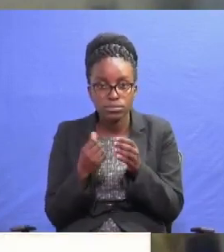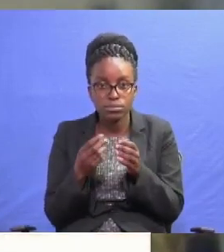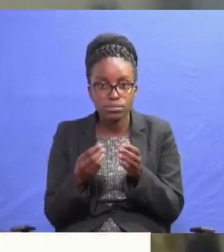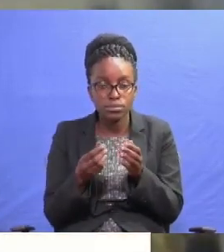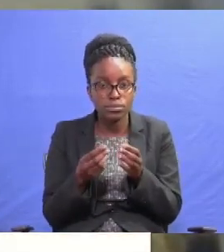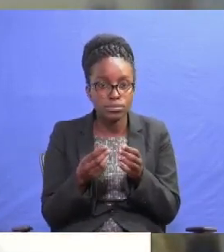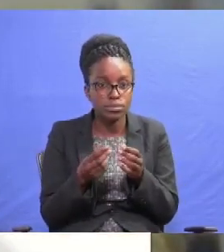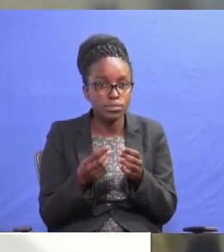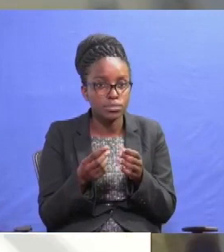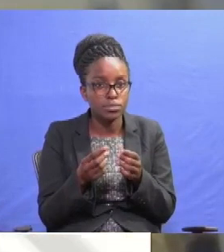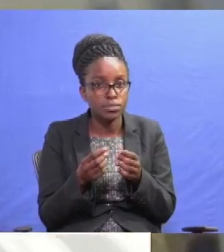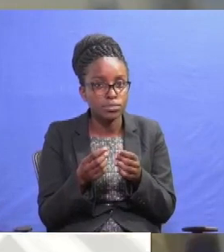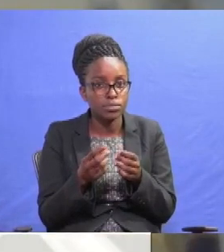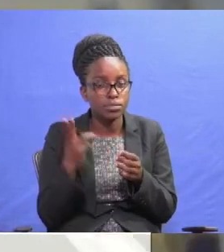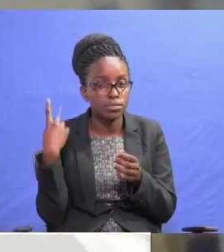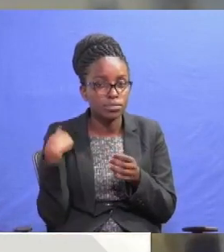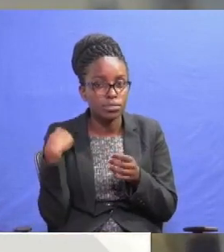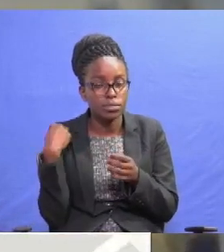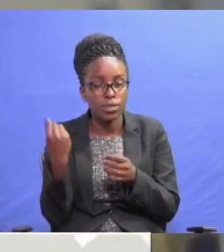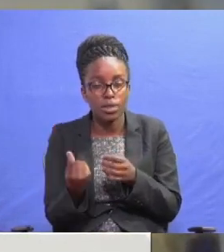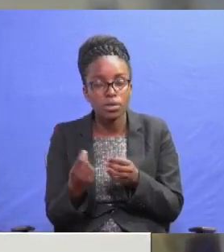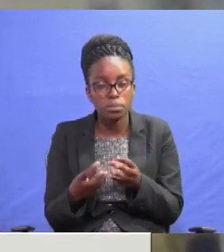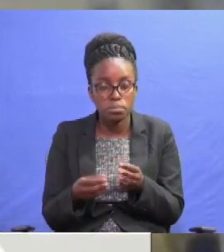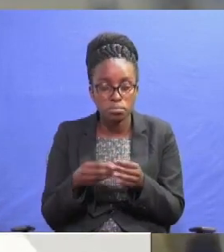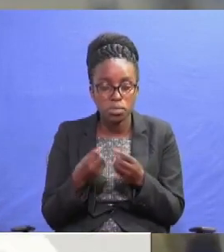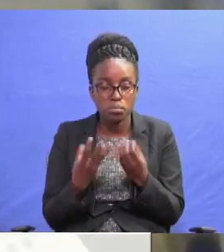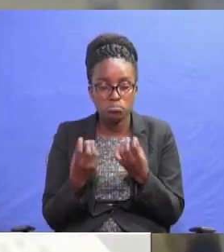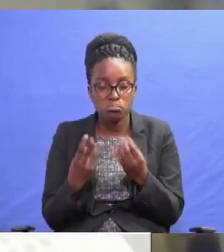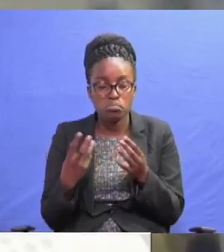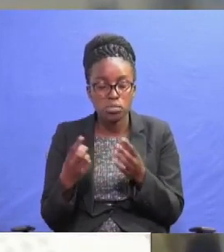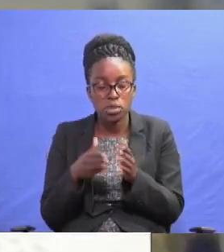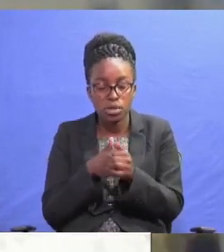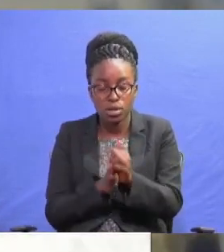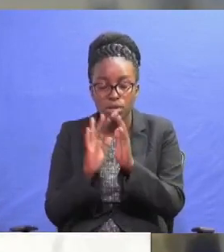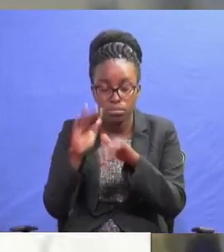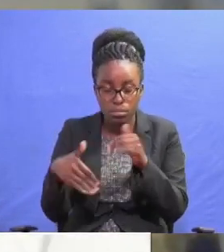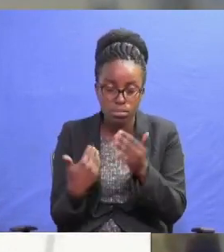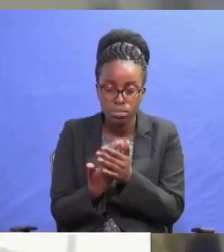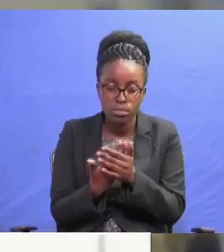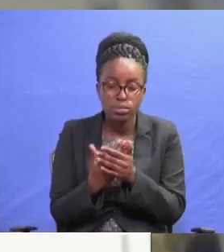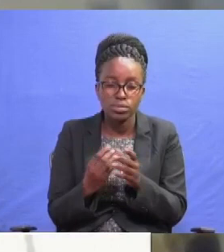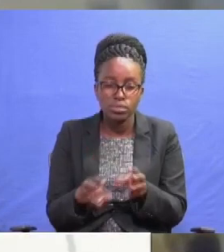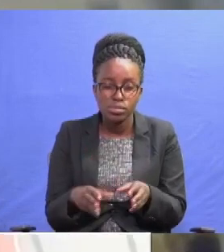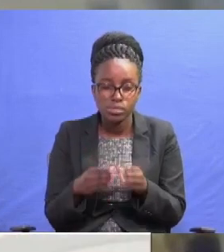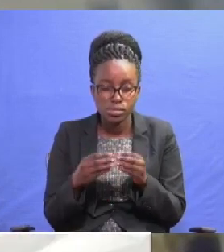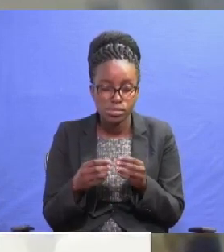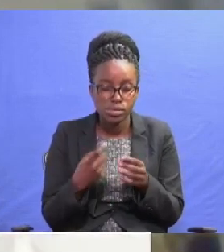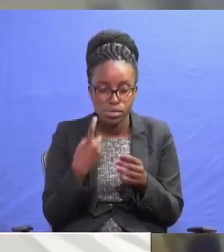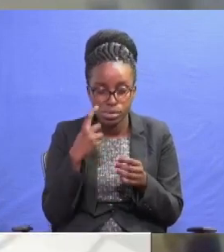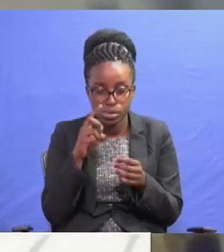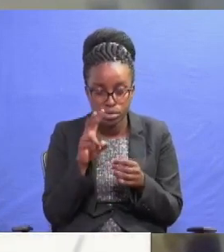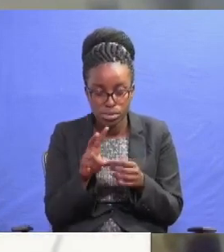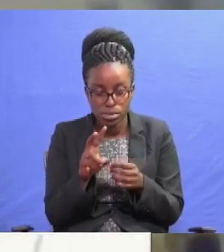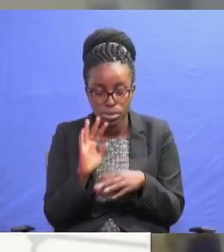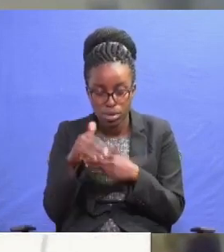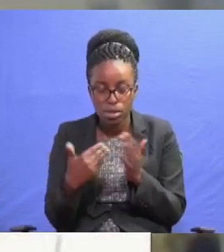talking about declaring an emergency in the current incident, and